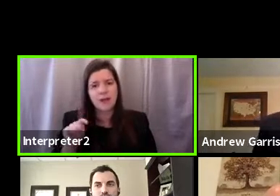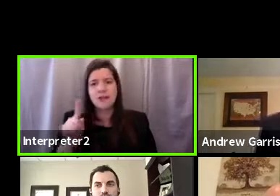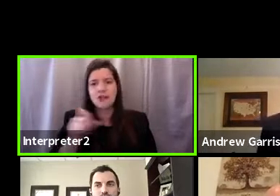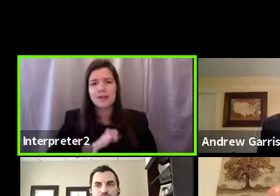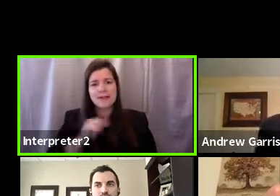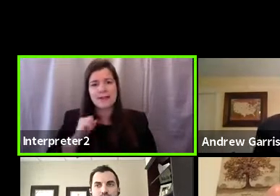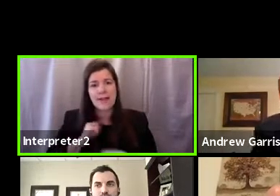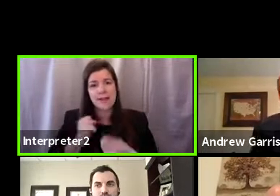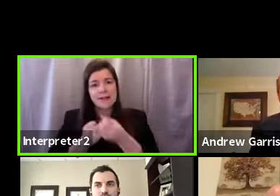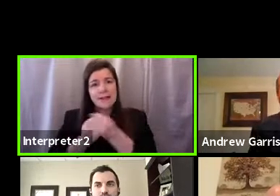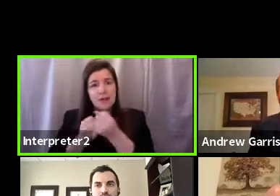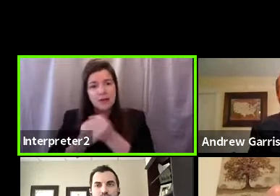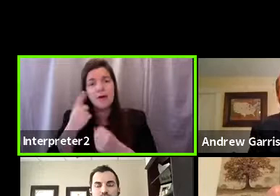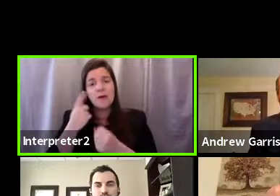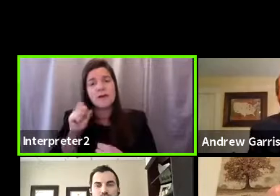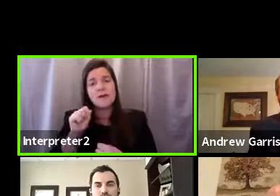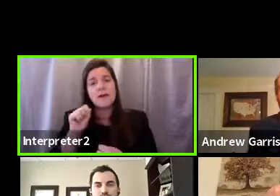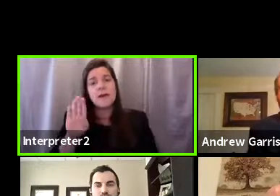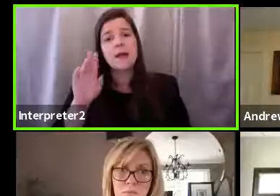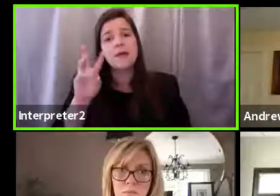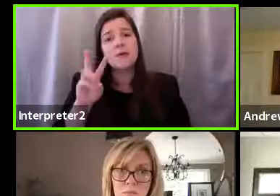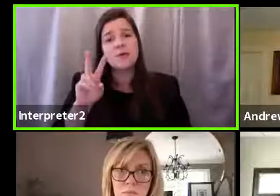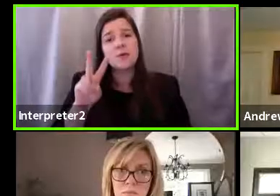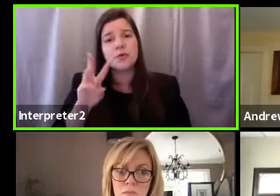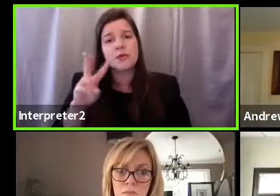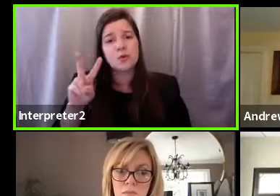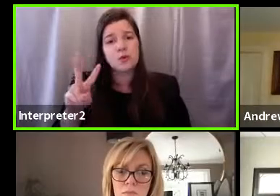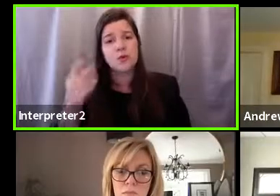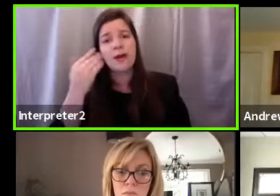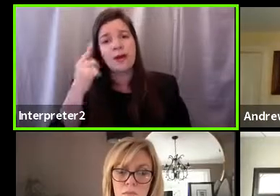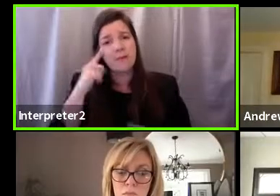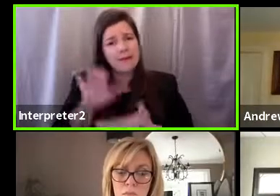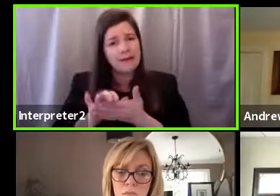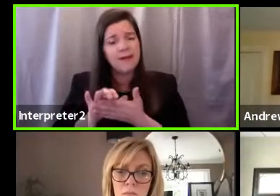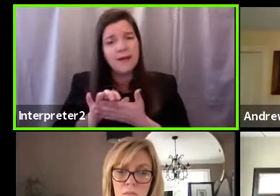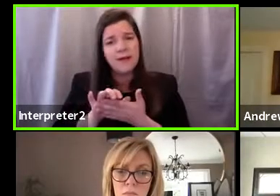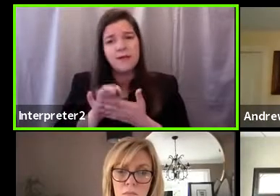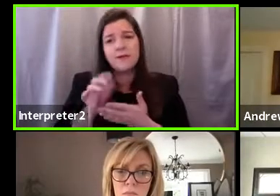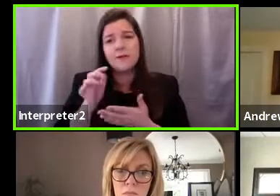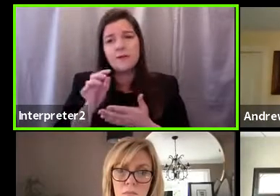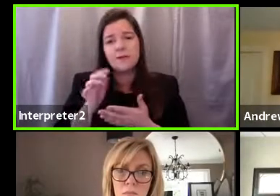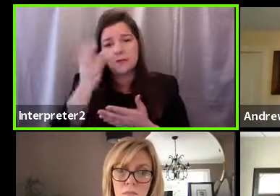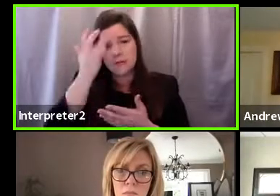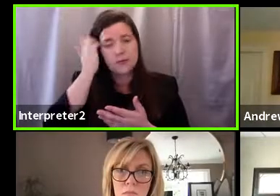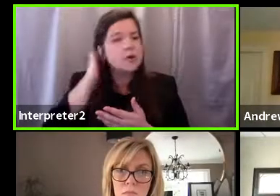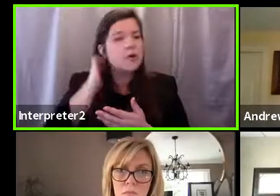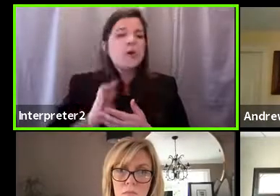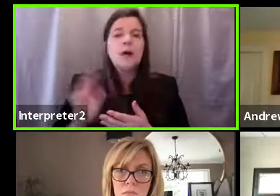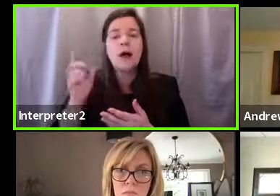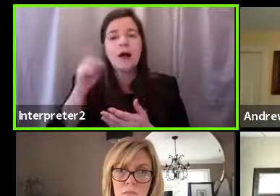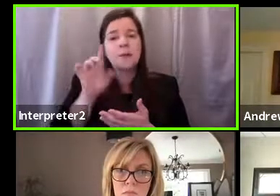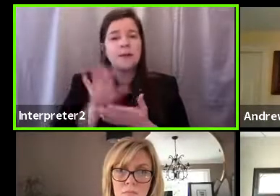Senate Bill 262. I believe it passed second reading on Tuesday, Senator, and then it's going, I'm assuming, over to the House